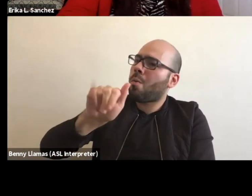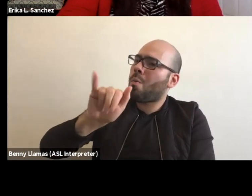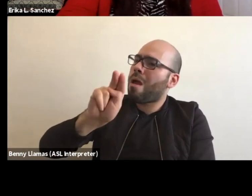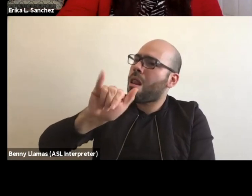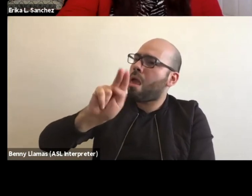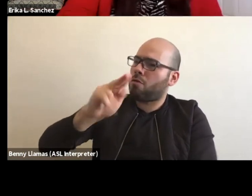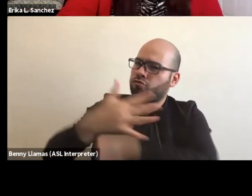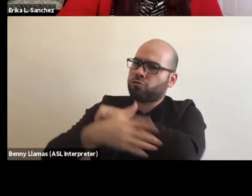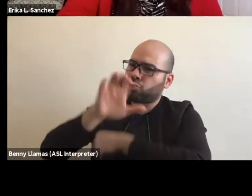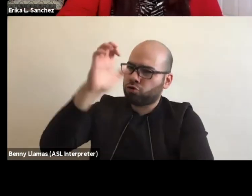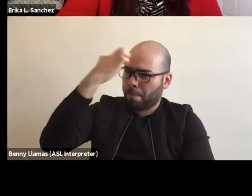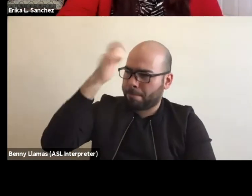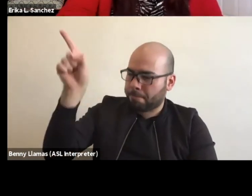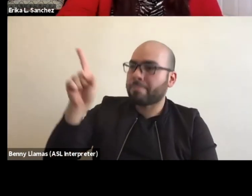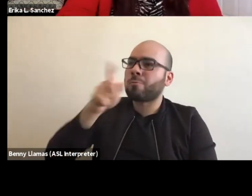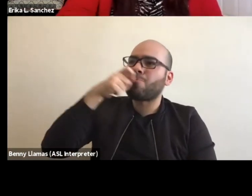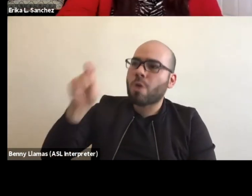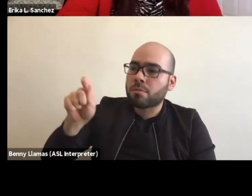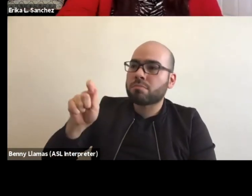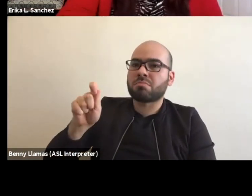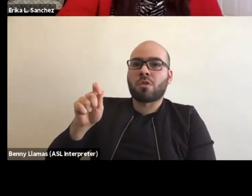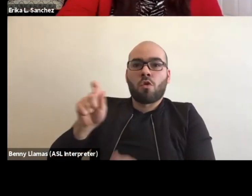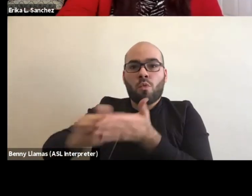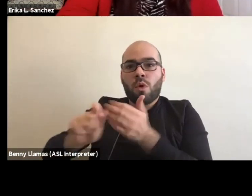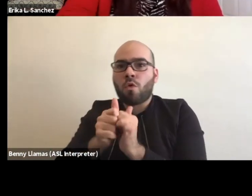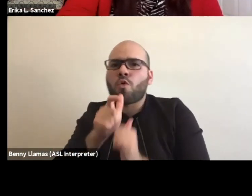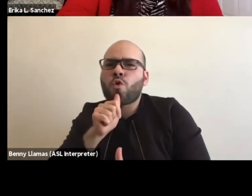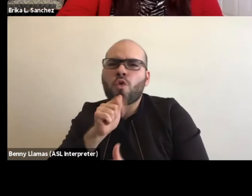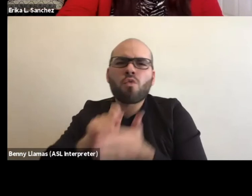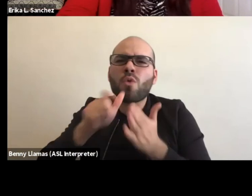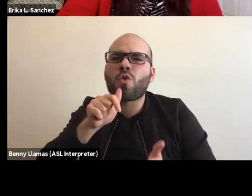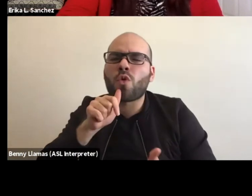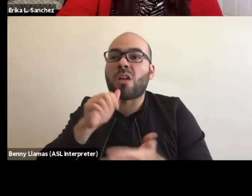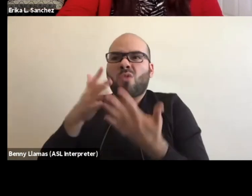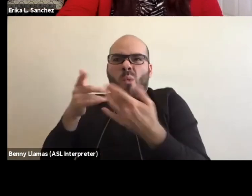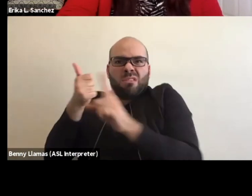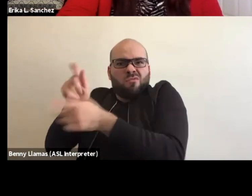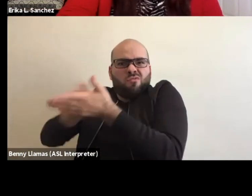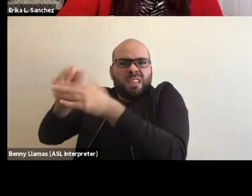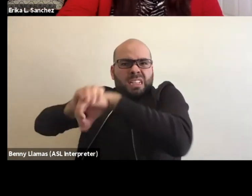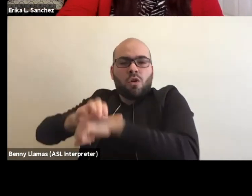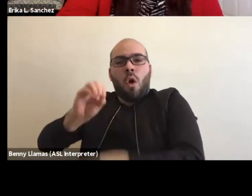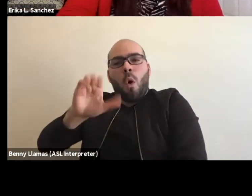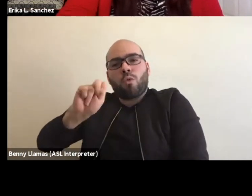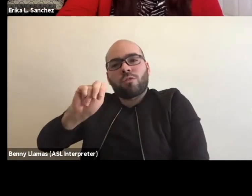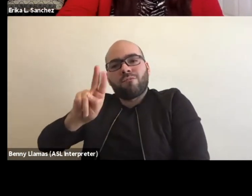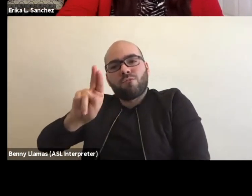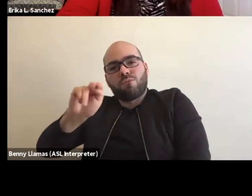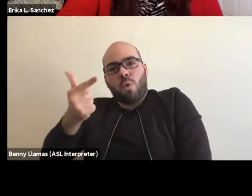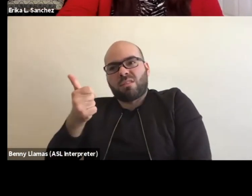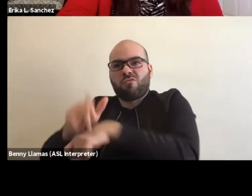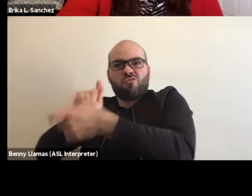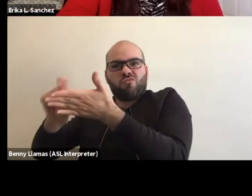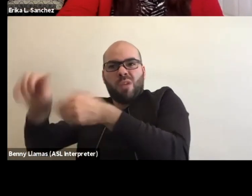Ocean Vuong poem. Mm-hmm. And we challenged Erika to do